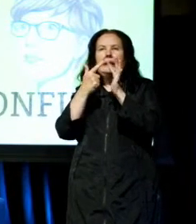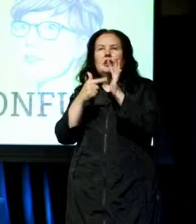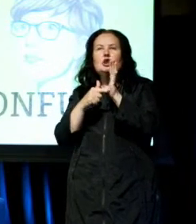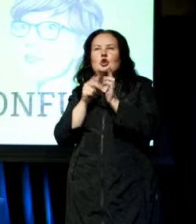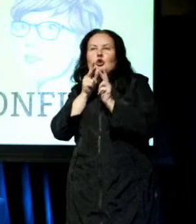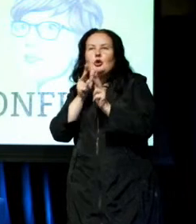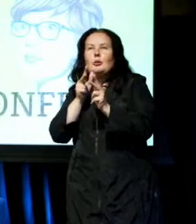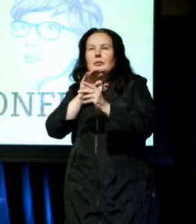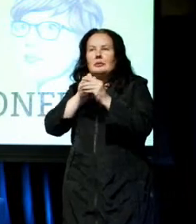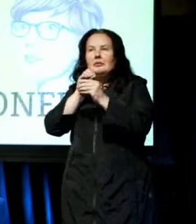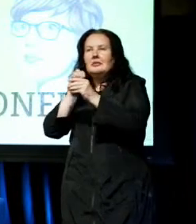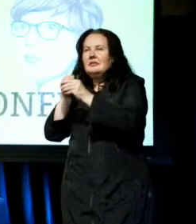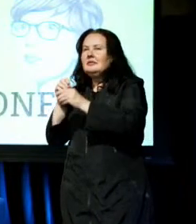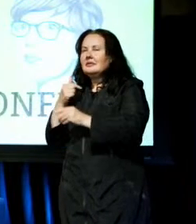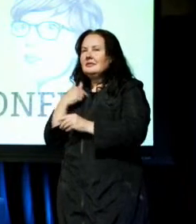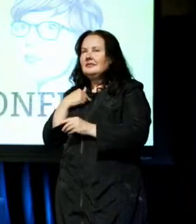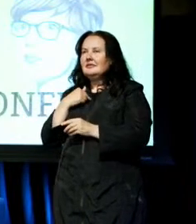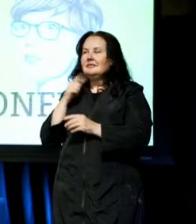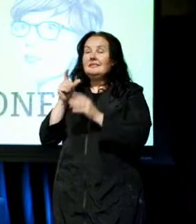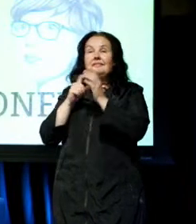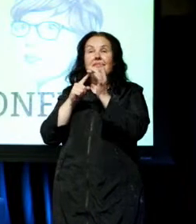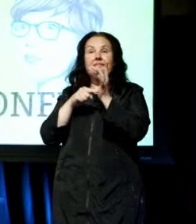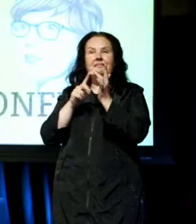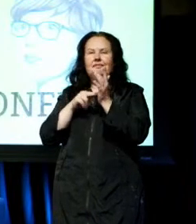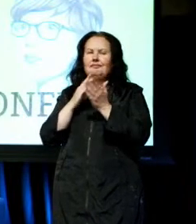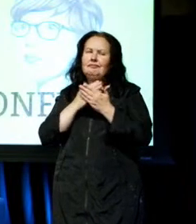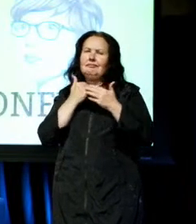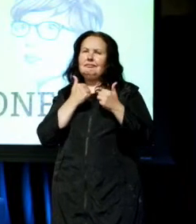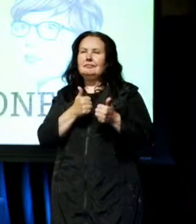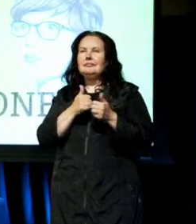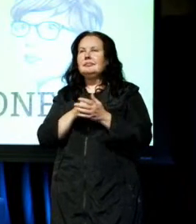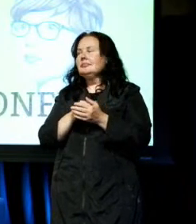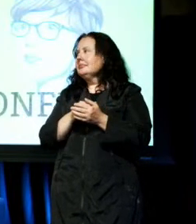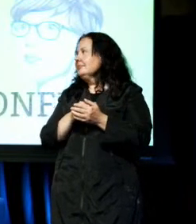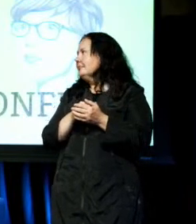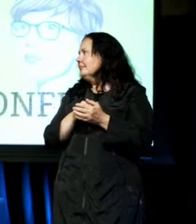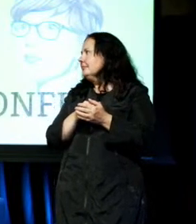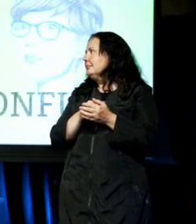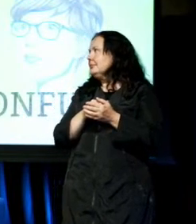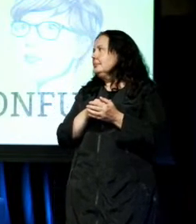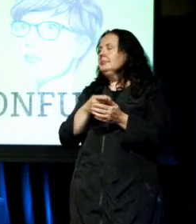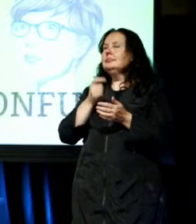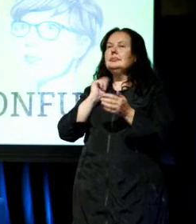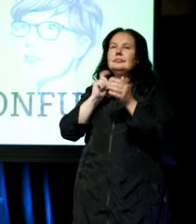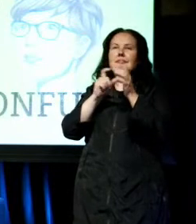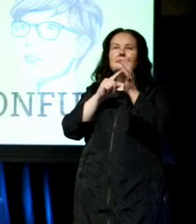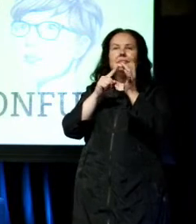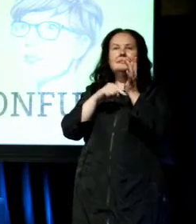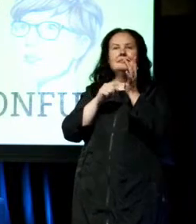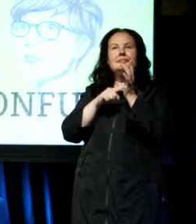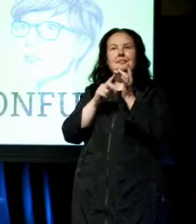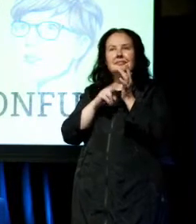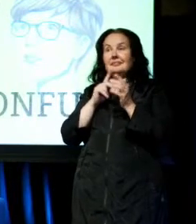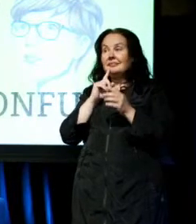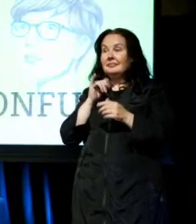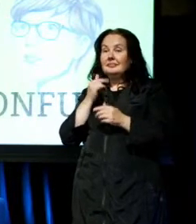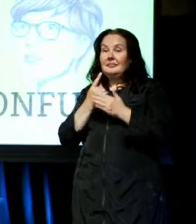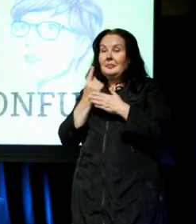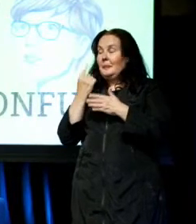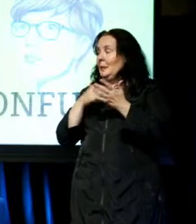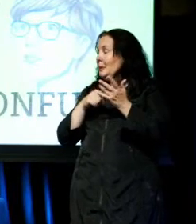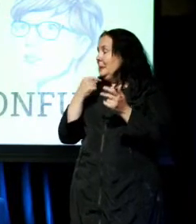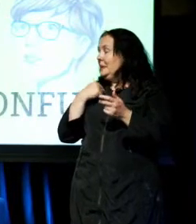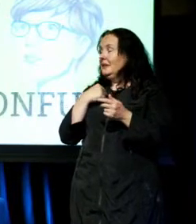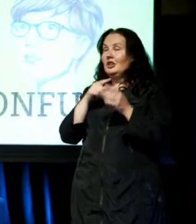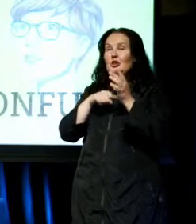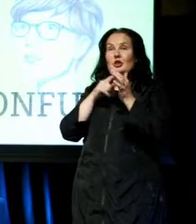so good. That kind of stuff. But yeah, but okay, the fact that you. Maybe met Jess them, said that happens to me too. Maybe that's what happened. My crutches do